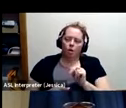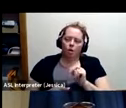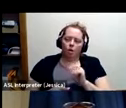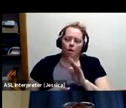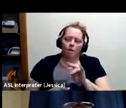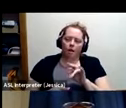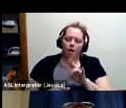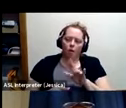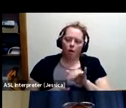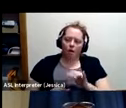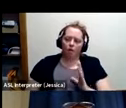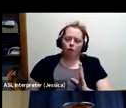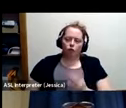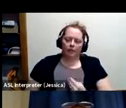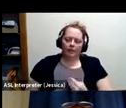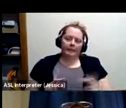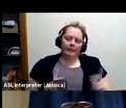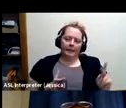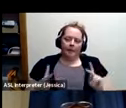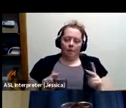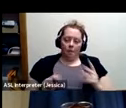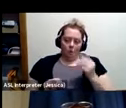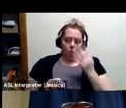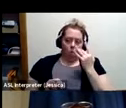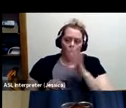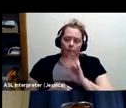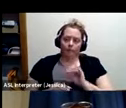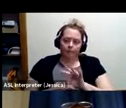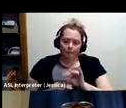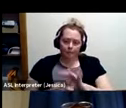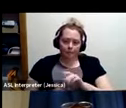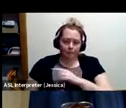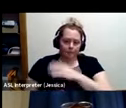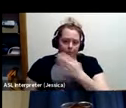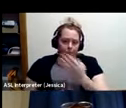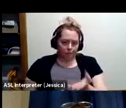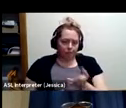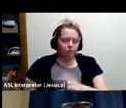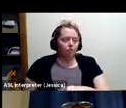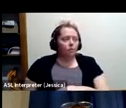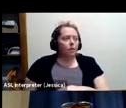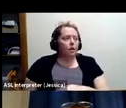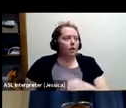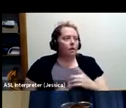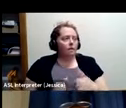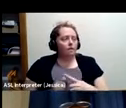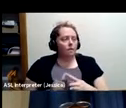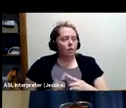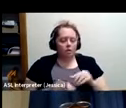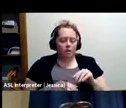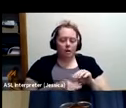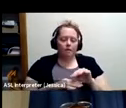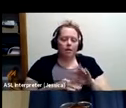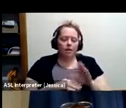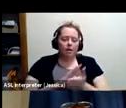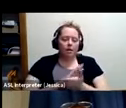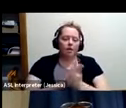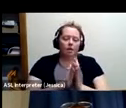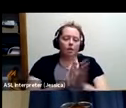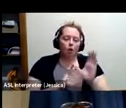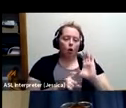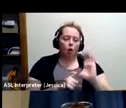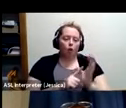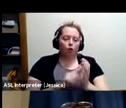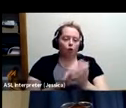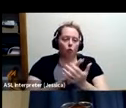Well, I guess the first advice would be to get culturally competent. I think that every medical professional, be they